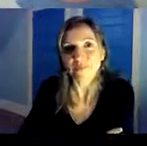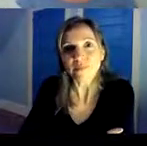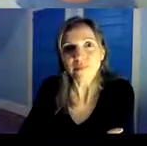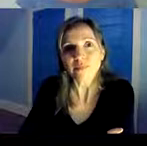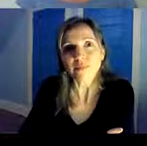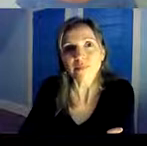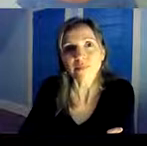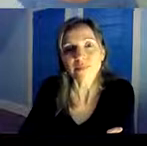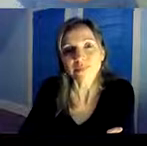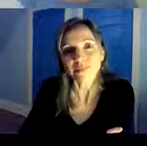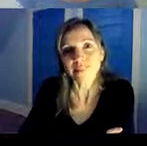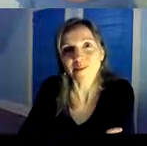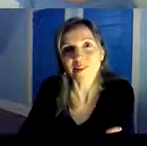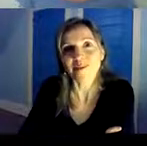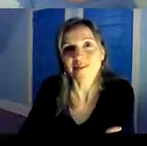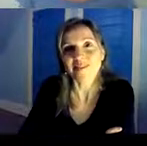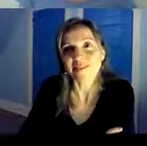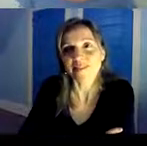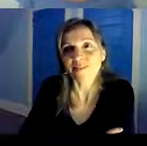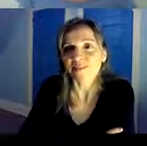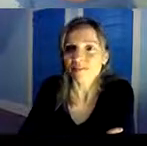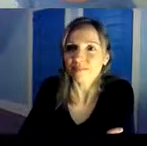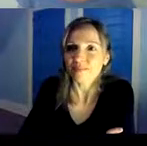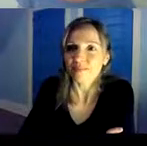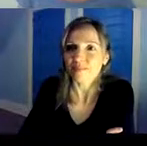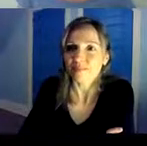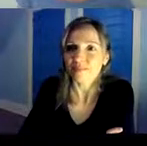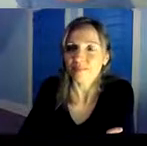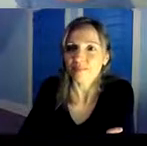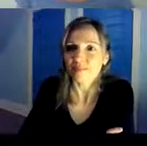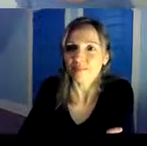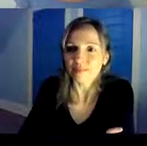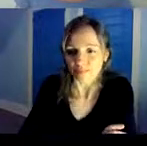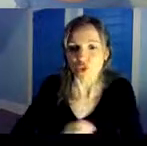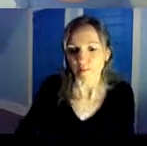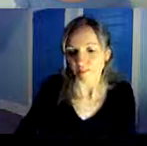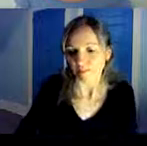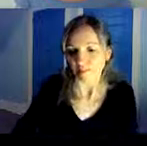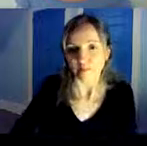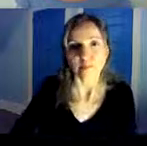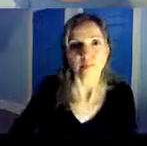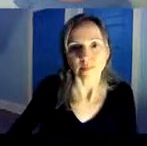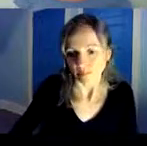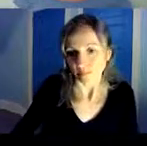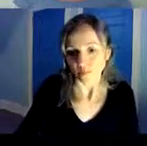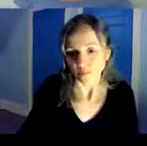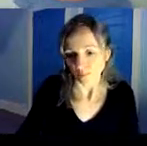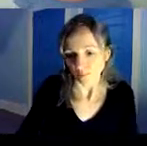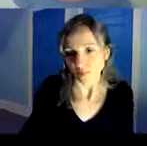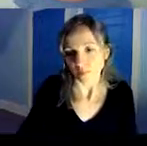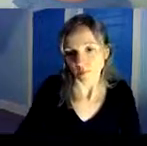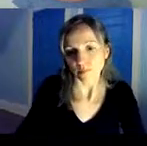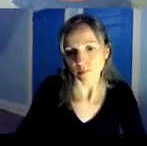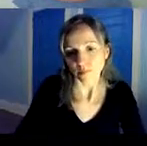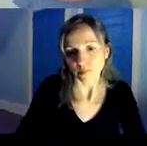your presentations. Thank you. I'm not sure if you want to stop sharing your screen. Sure. And then we'll go through